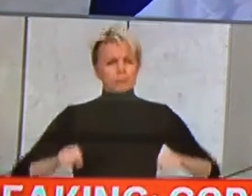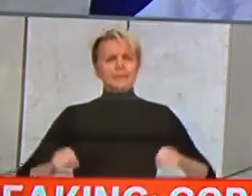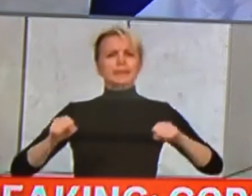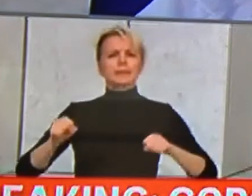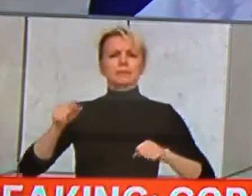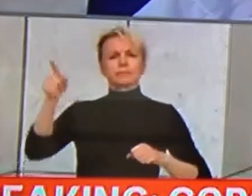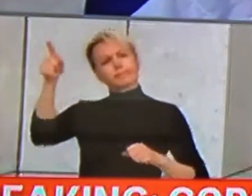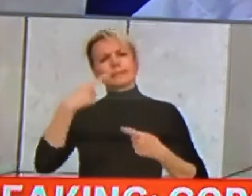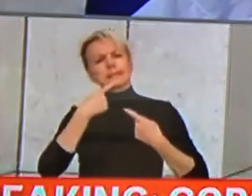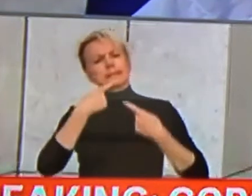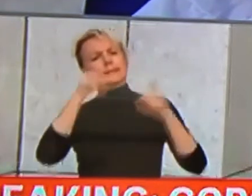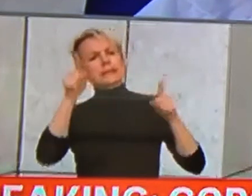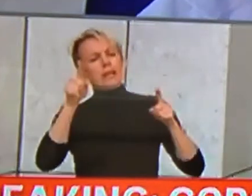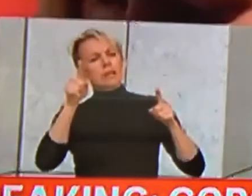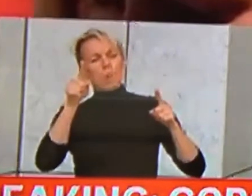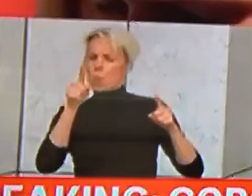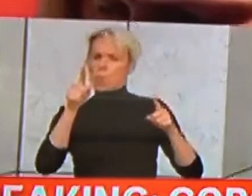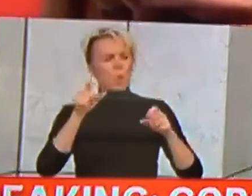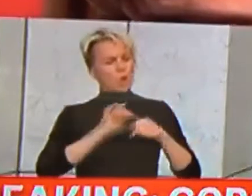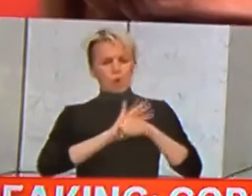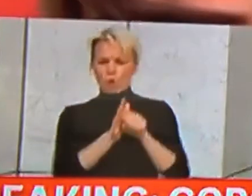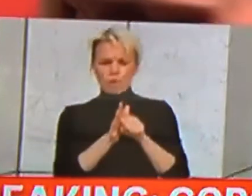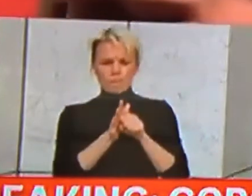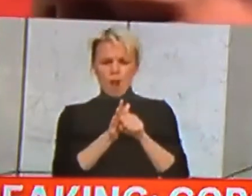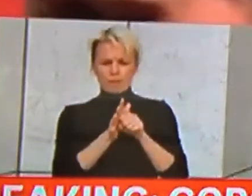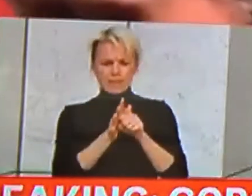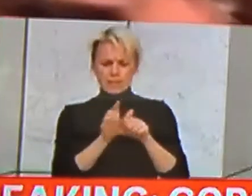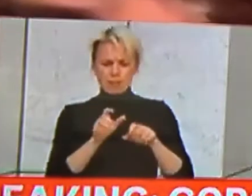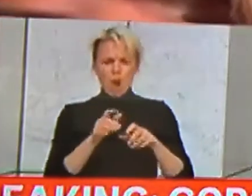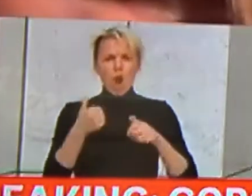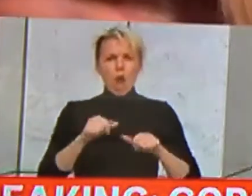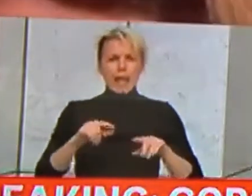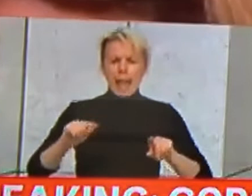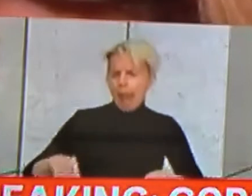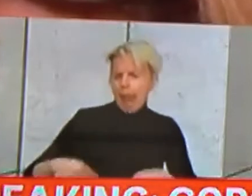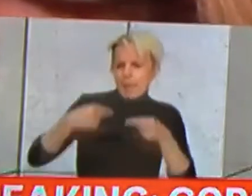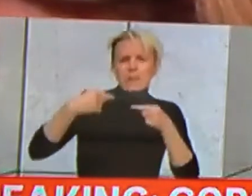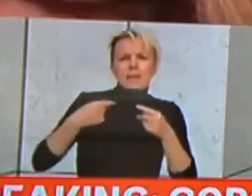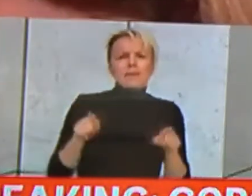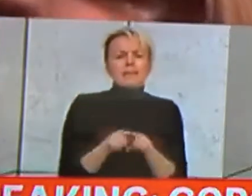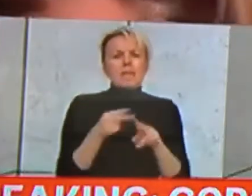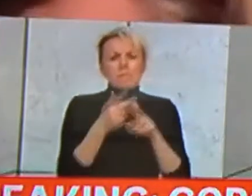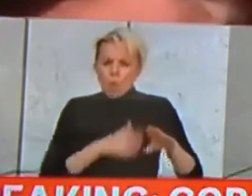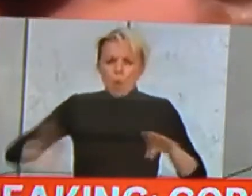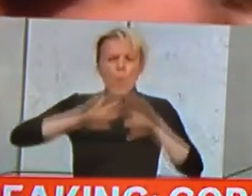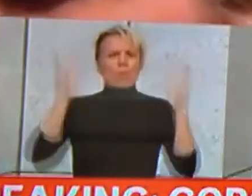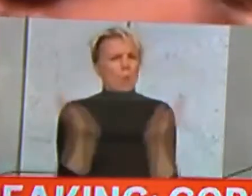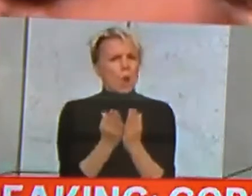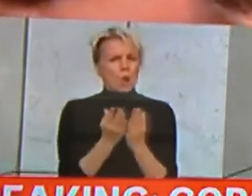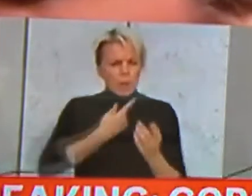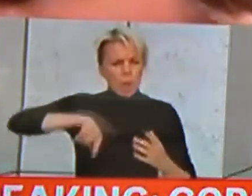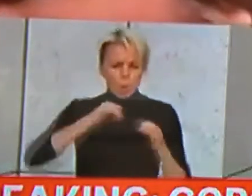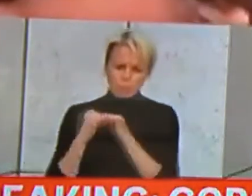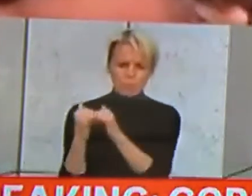all fighting a common enemy. Yes, that's true. But is that enough? Should China take more of a responsibility here? And were you given any assurances last night